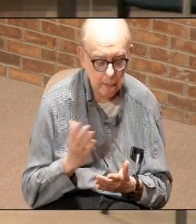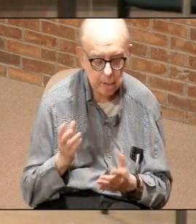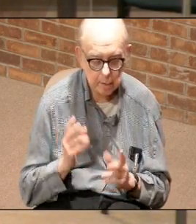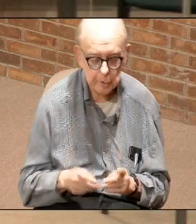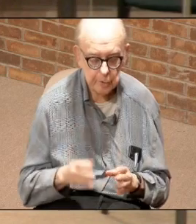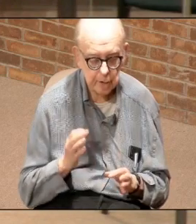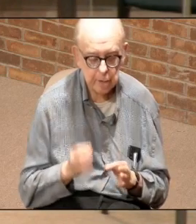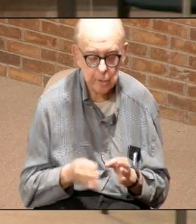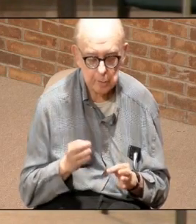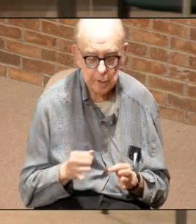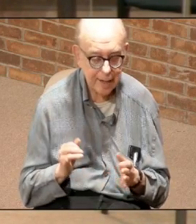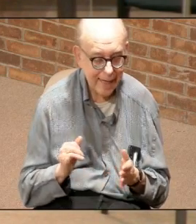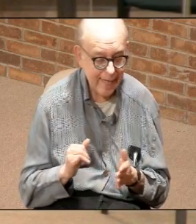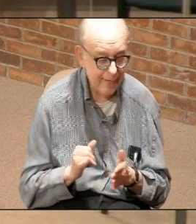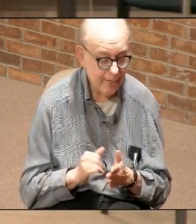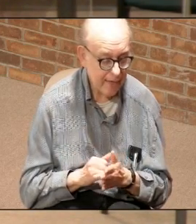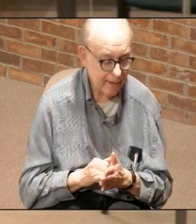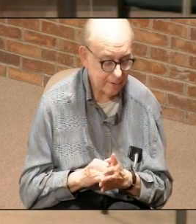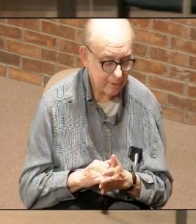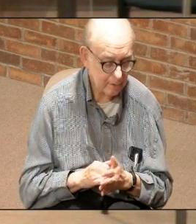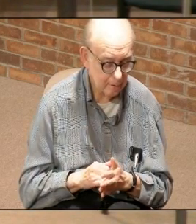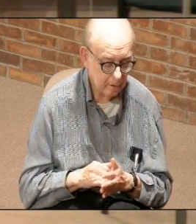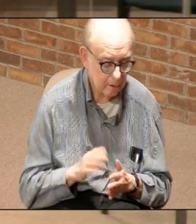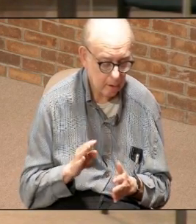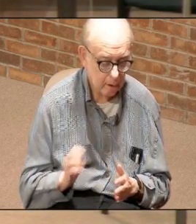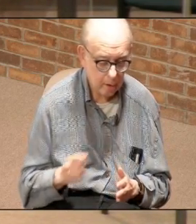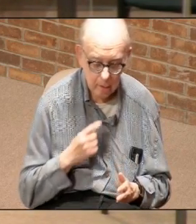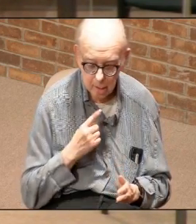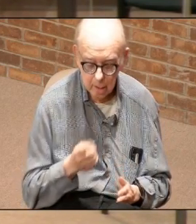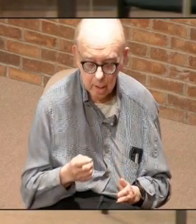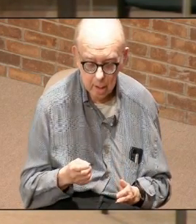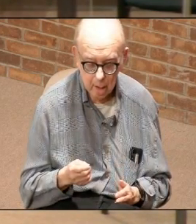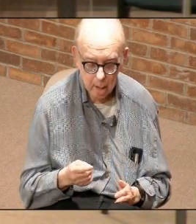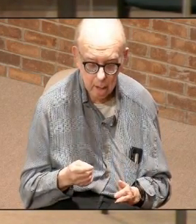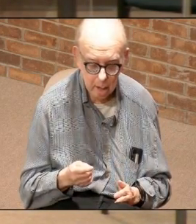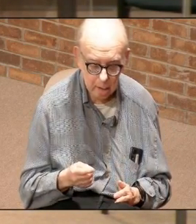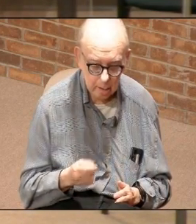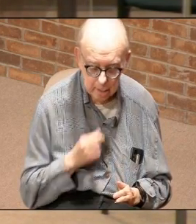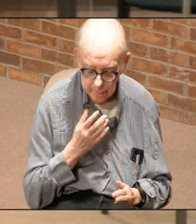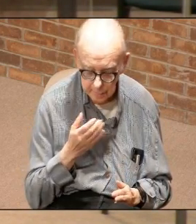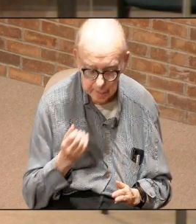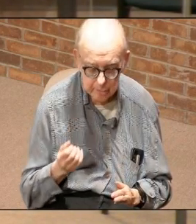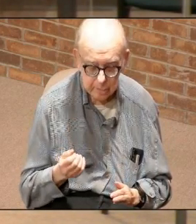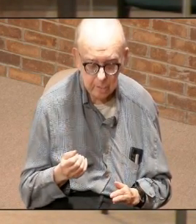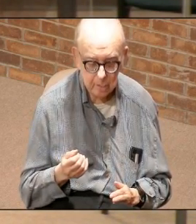interpreted into their. Billy Graham would also tell you that he was not the best